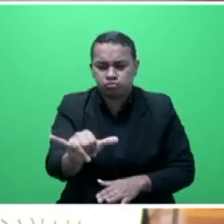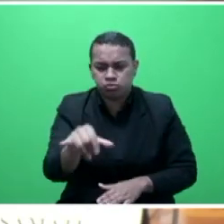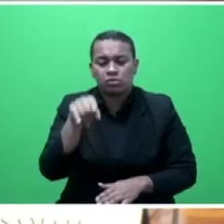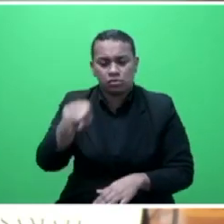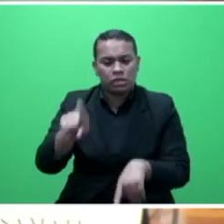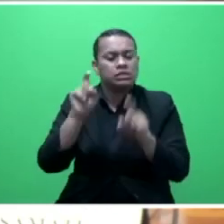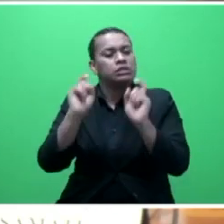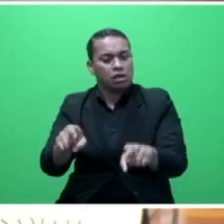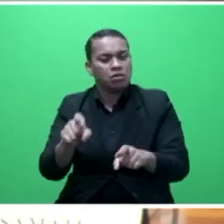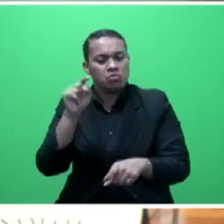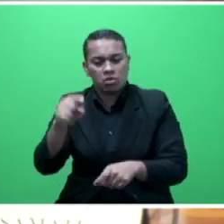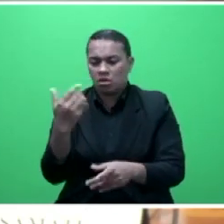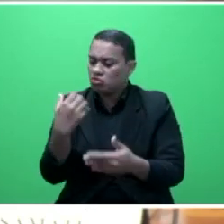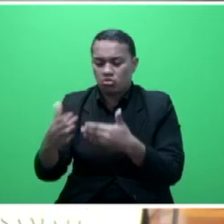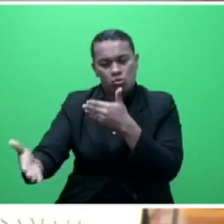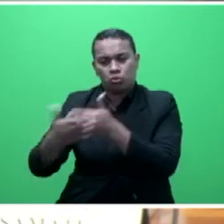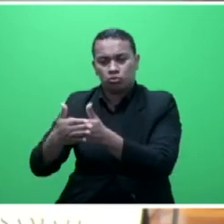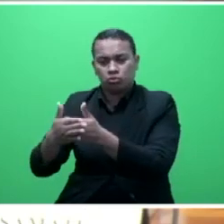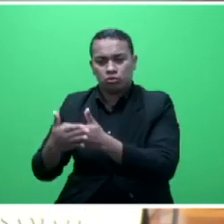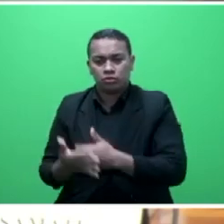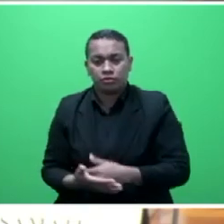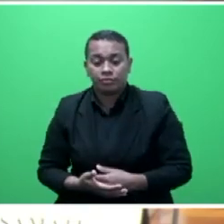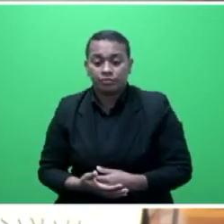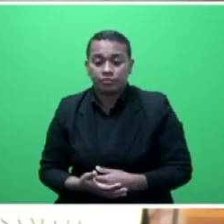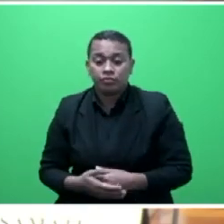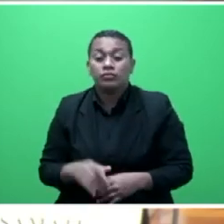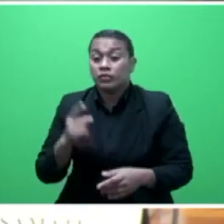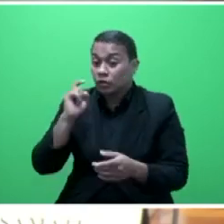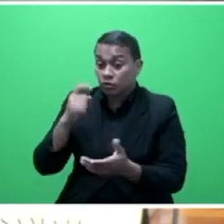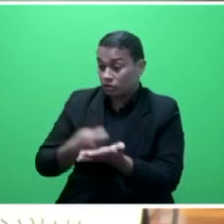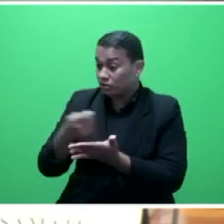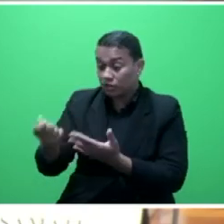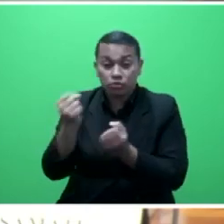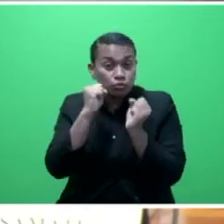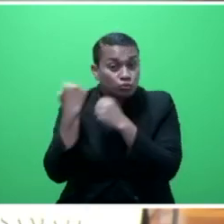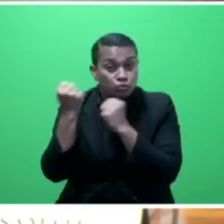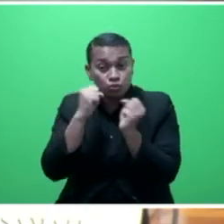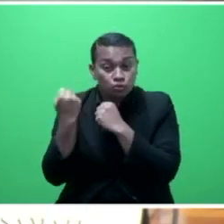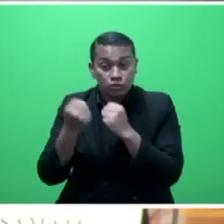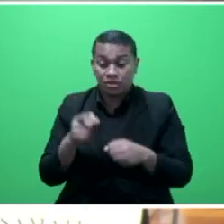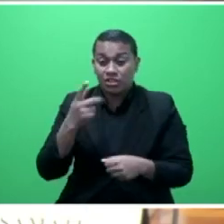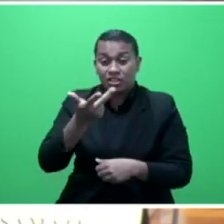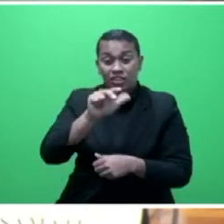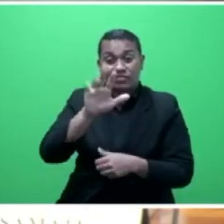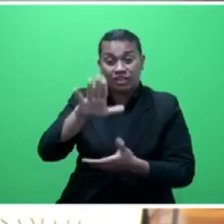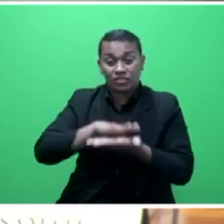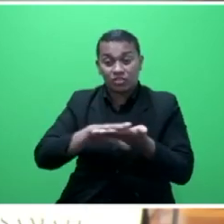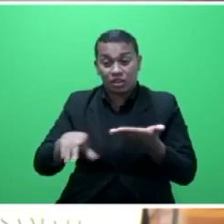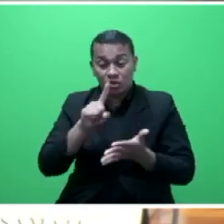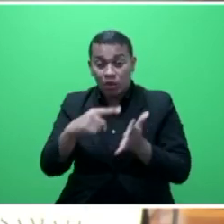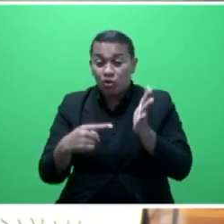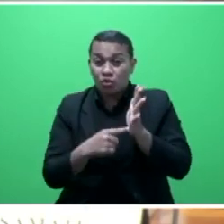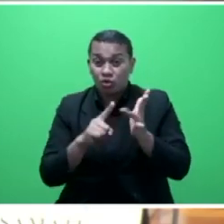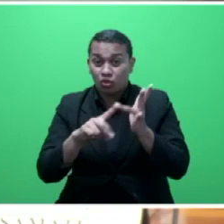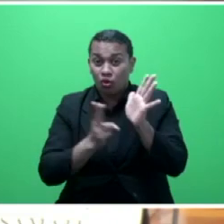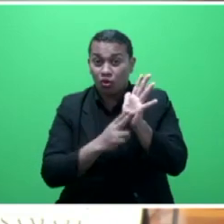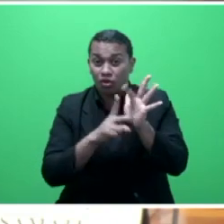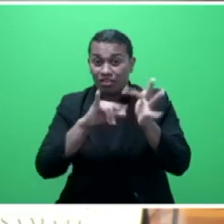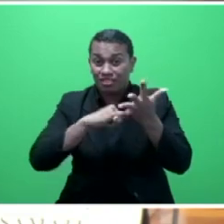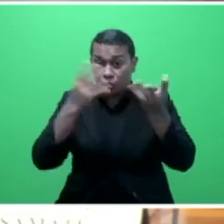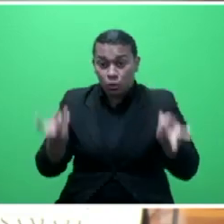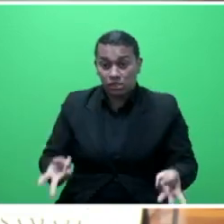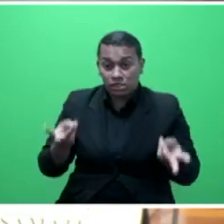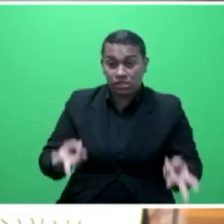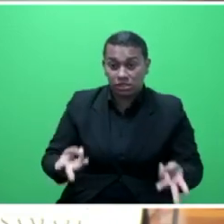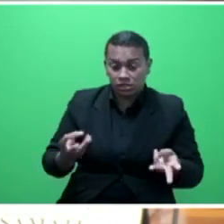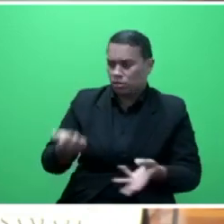straight seasons, Mr. Speaker, sir, we paid our cane growers $85 per tonne, even though the world price has been the $60, a